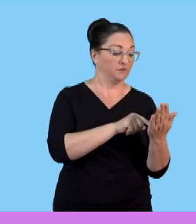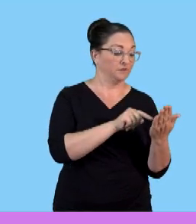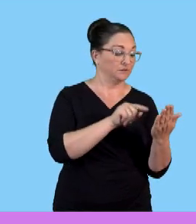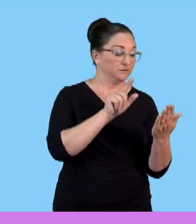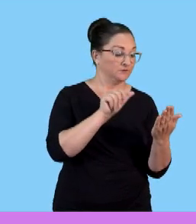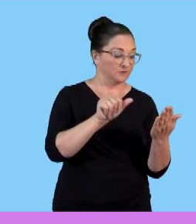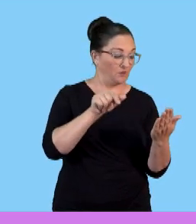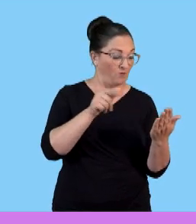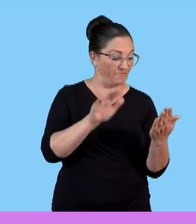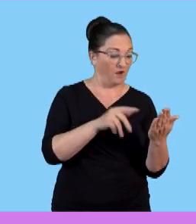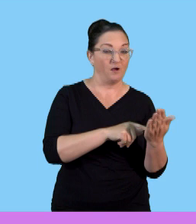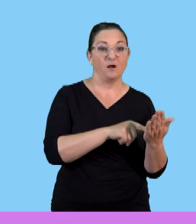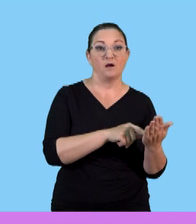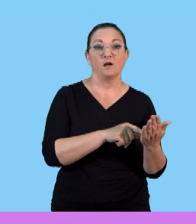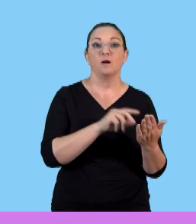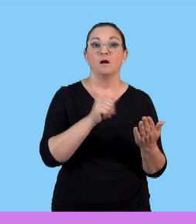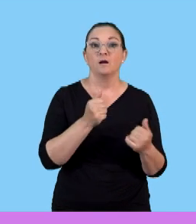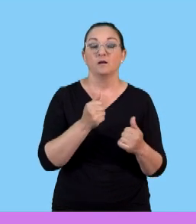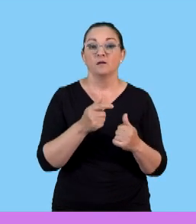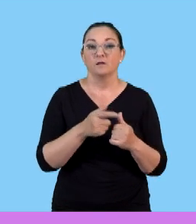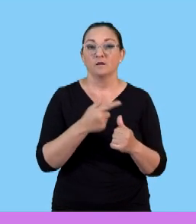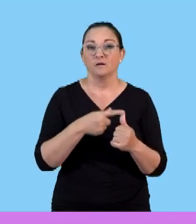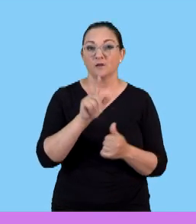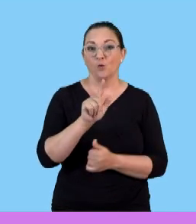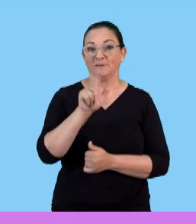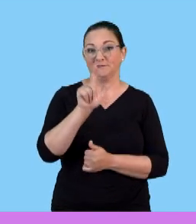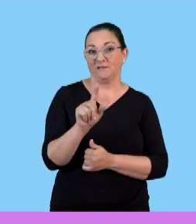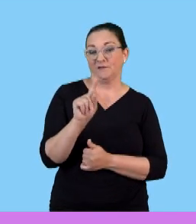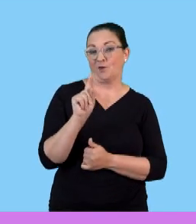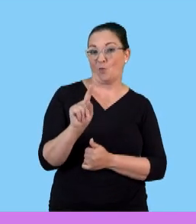plus 6.5. So that will take us to